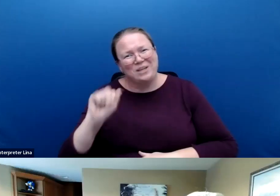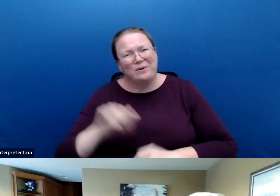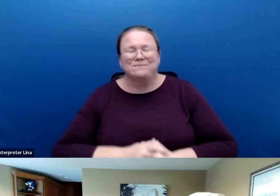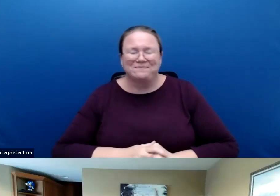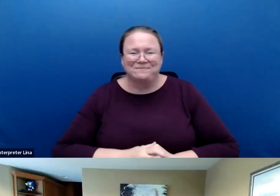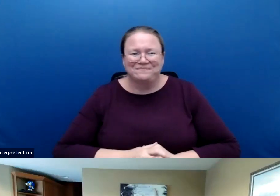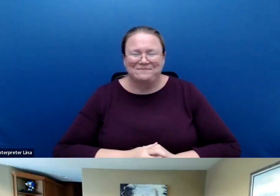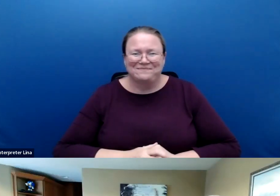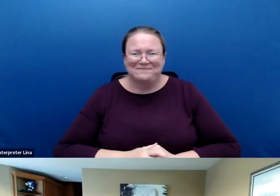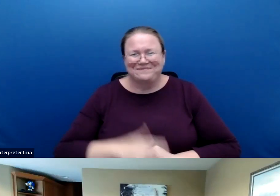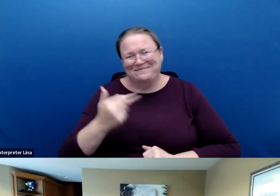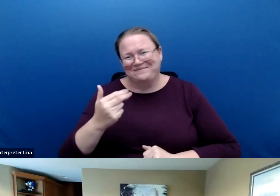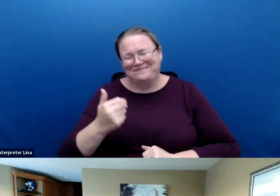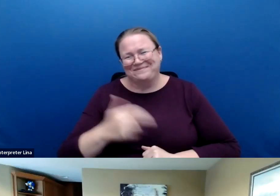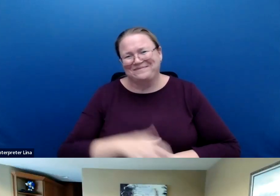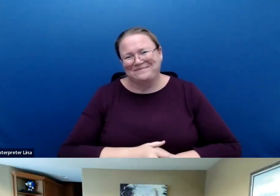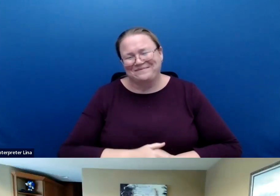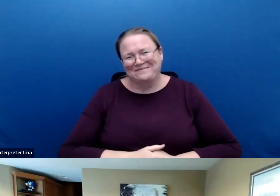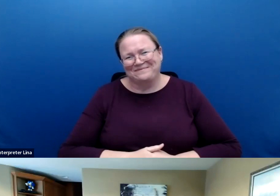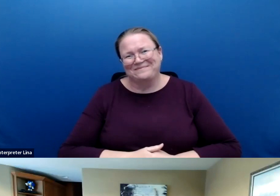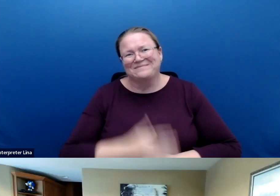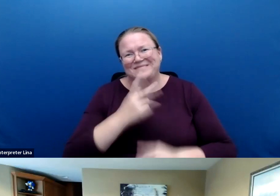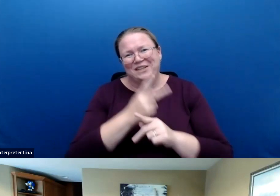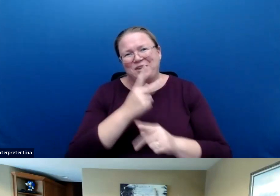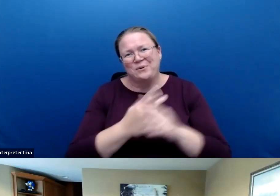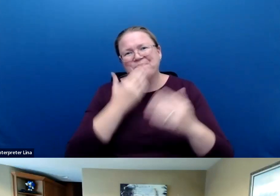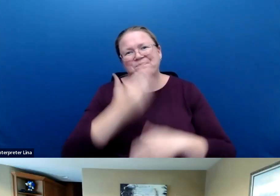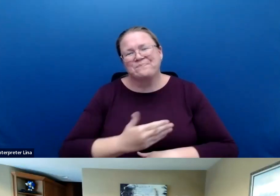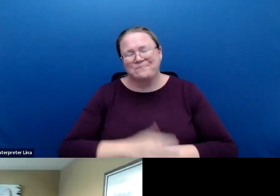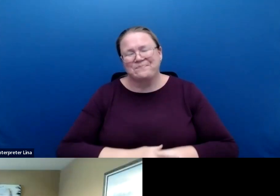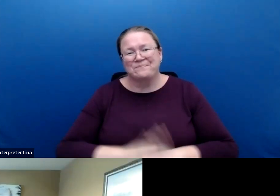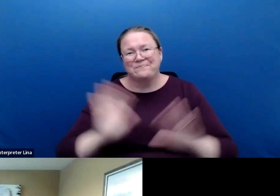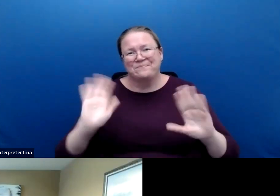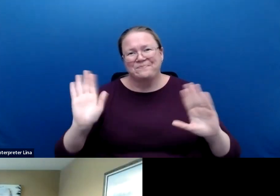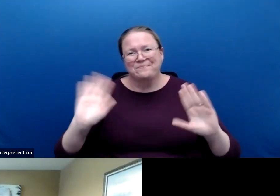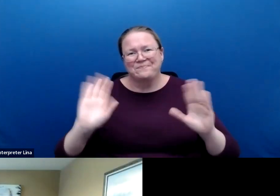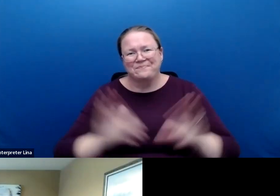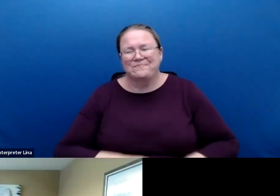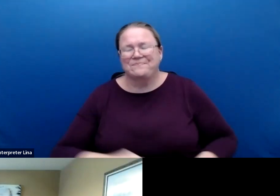Take care, everybody. Thank you. Bye.